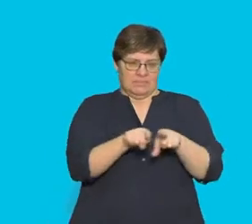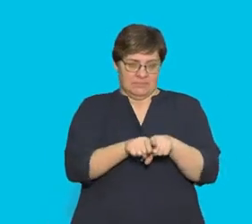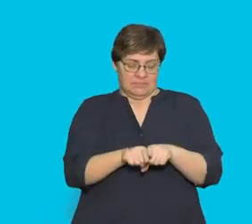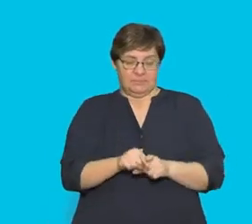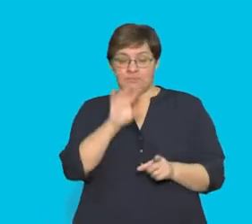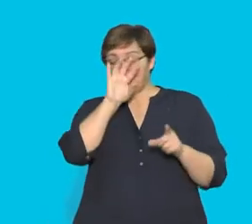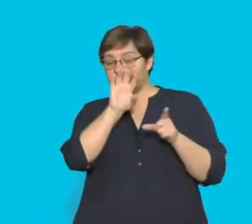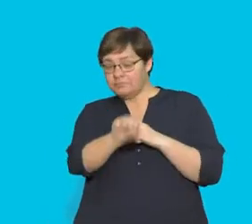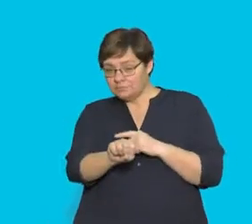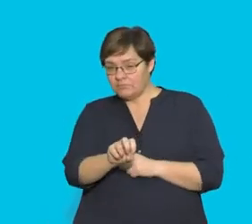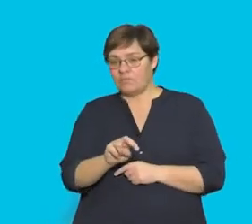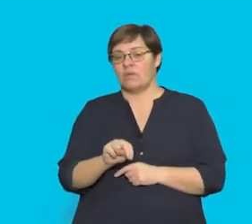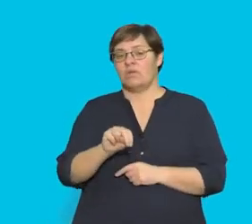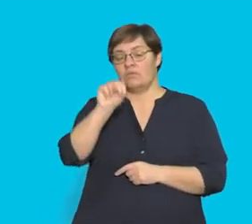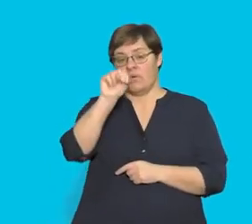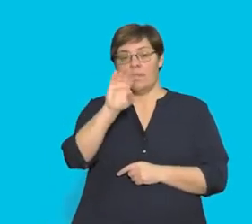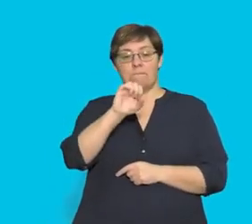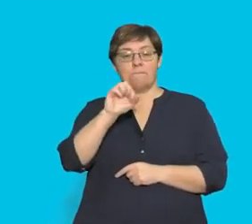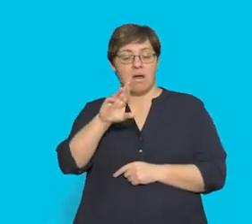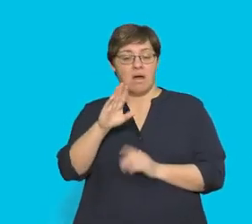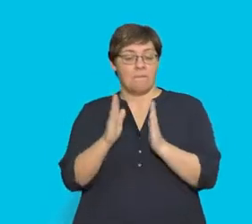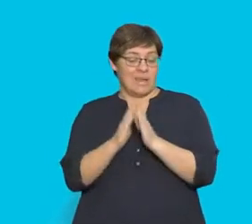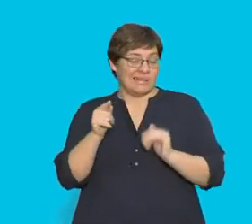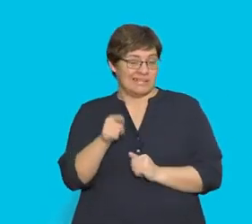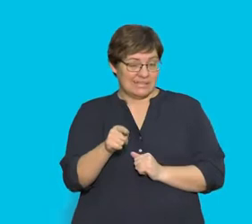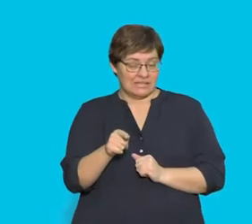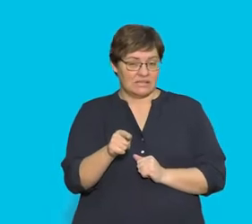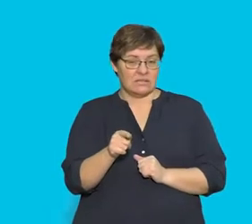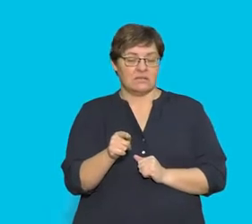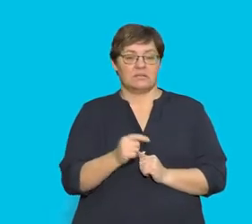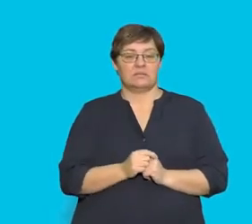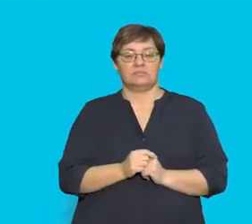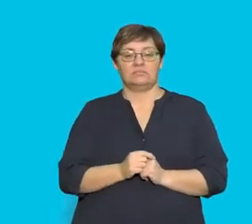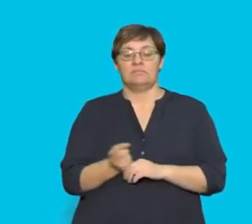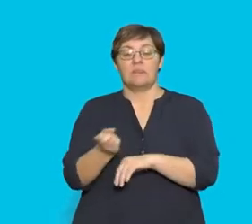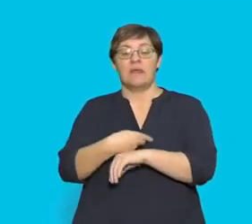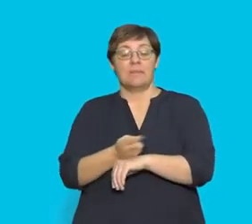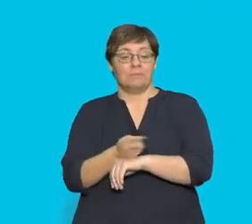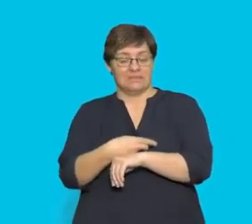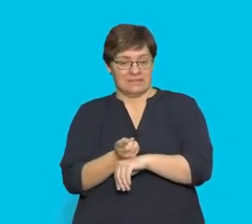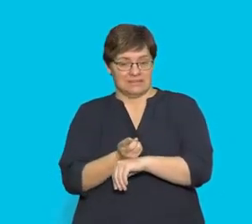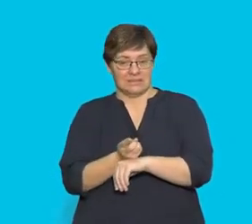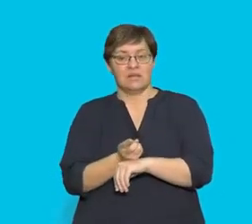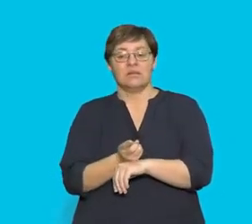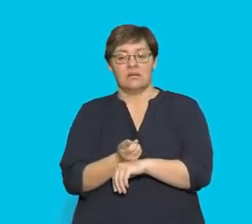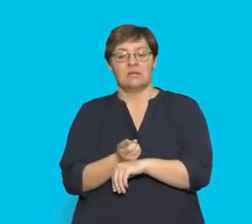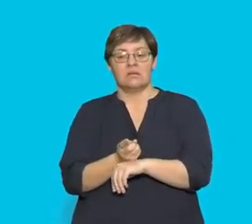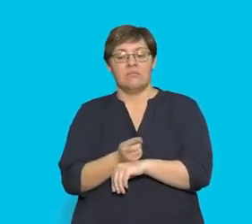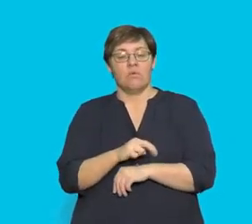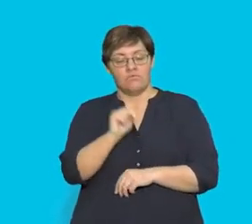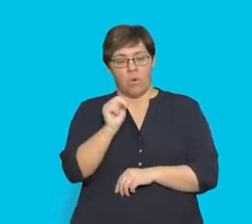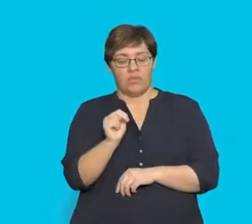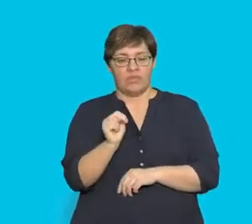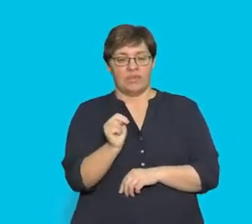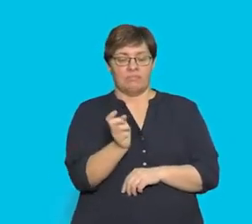need to recognize at a North Pole of the bar magnet is that the little compass needle would be repelled at the